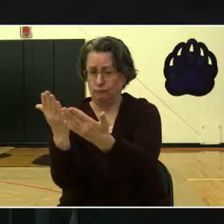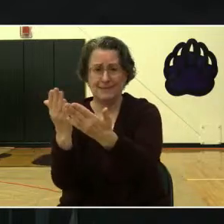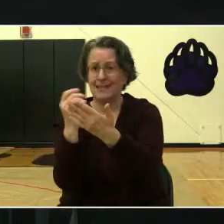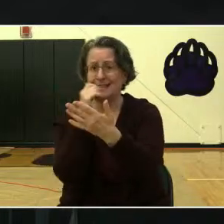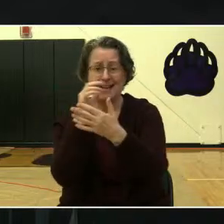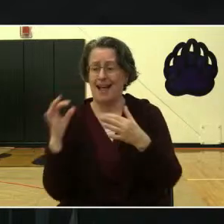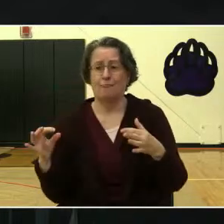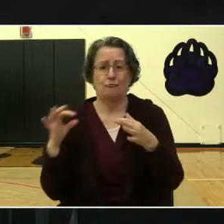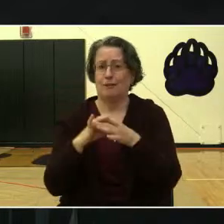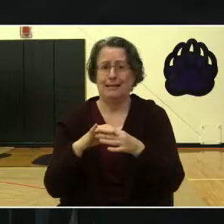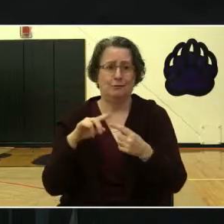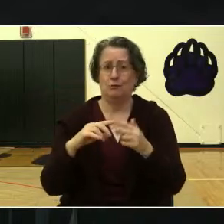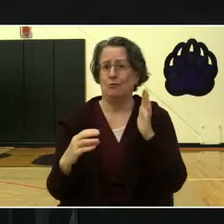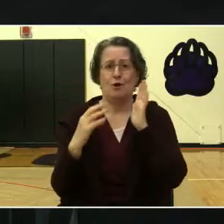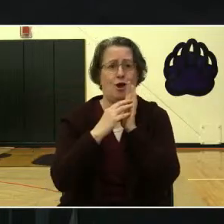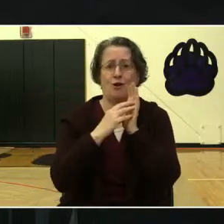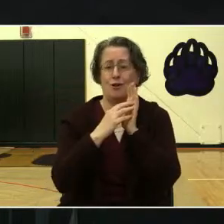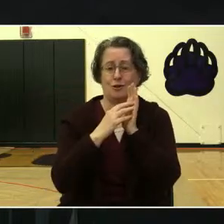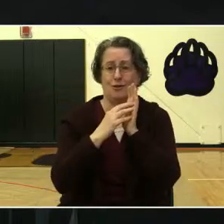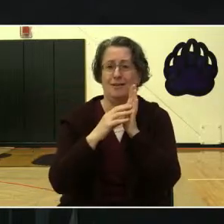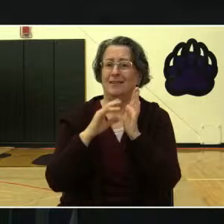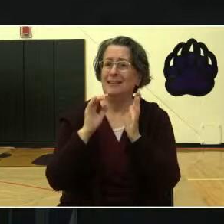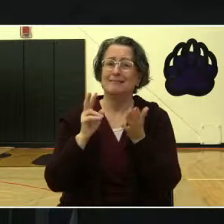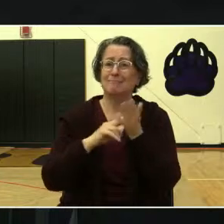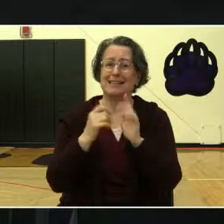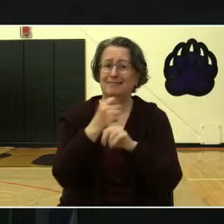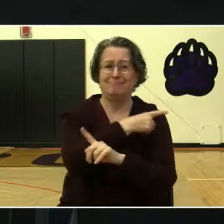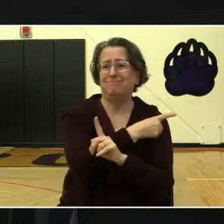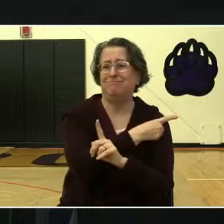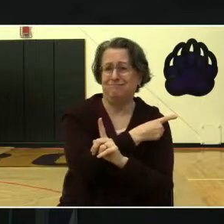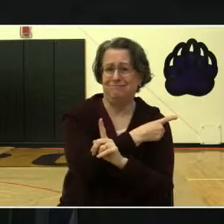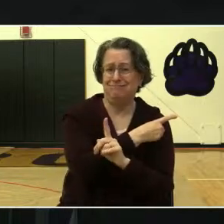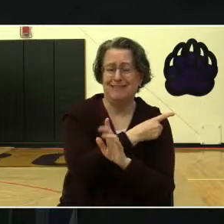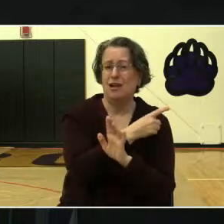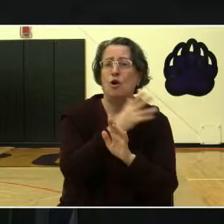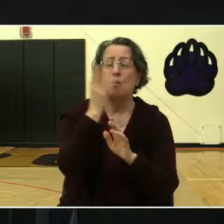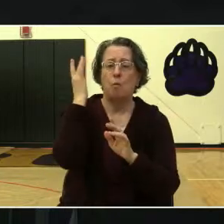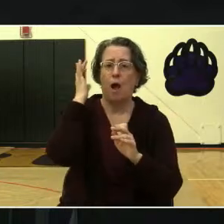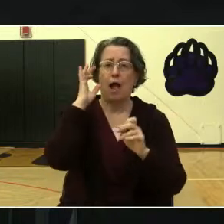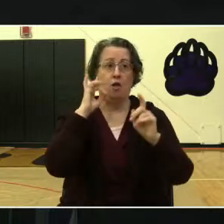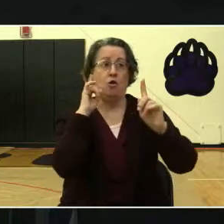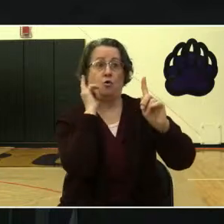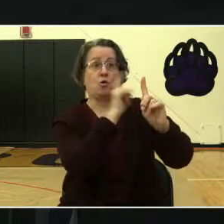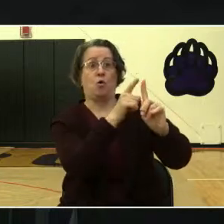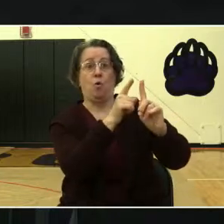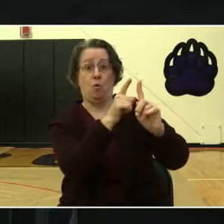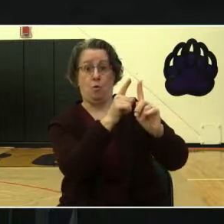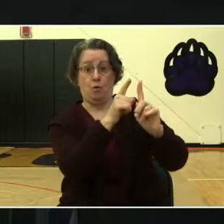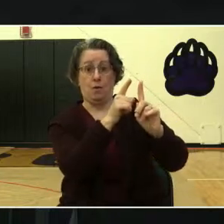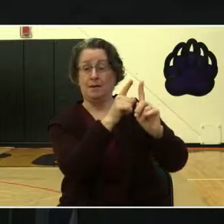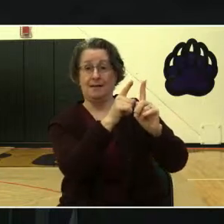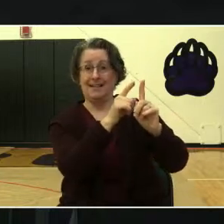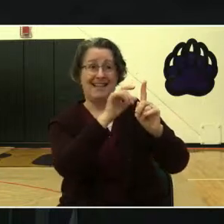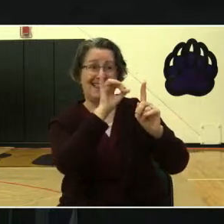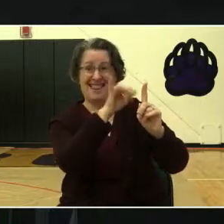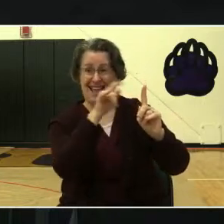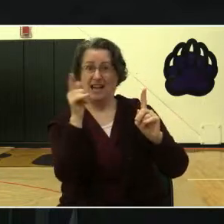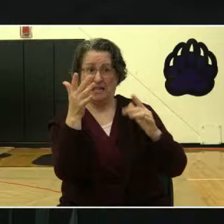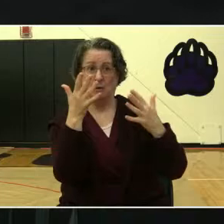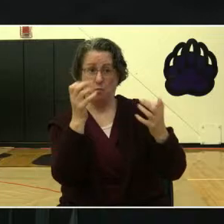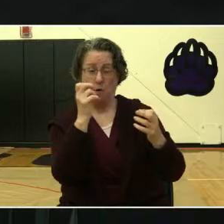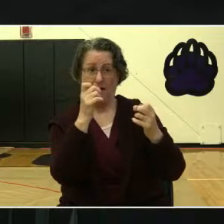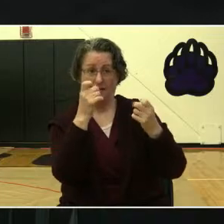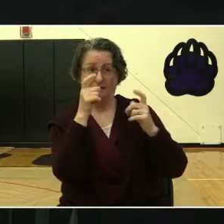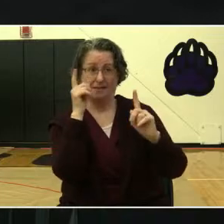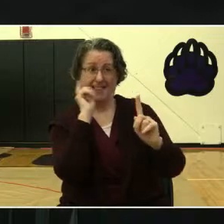order because it sought to achieve an objective that was not warned